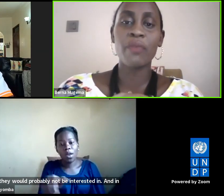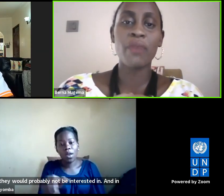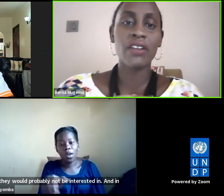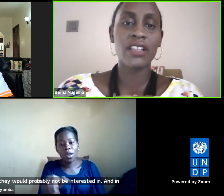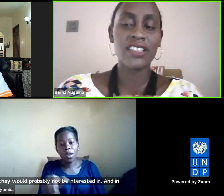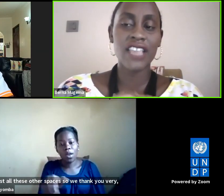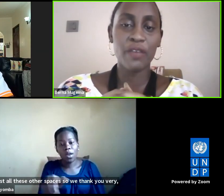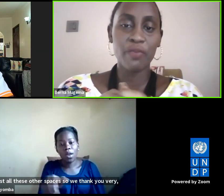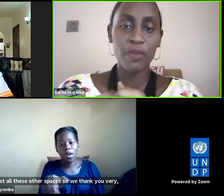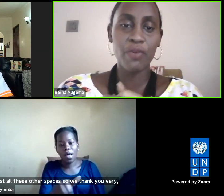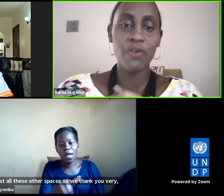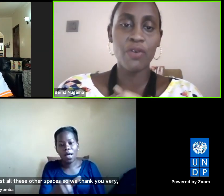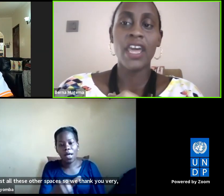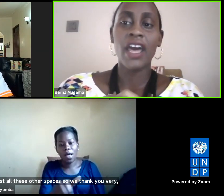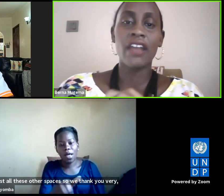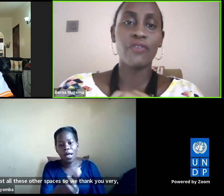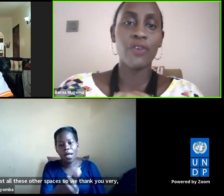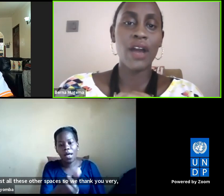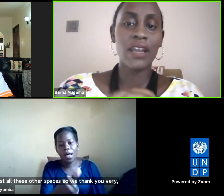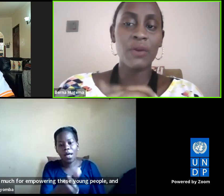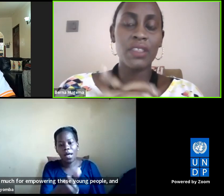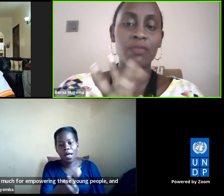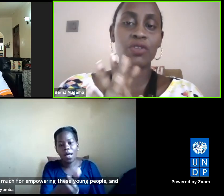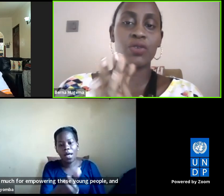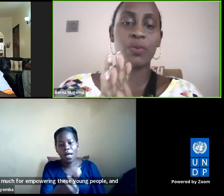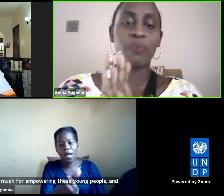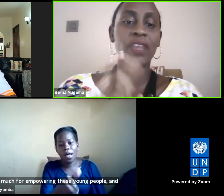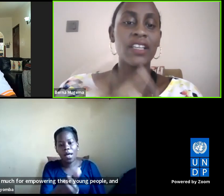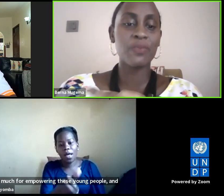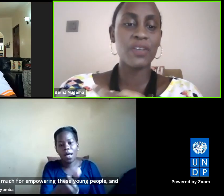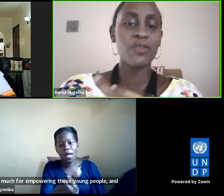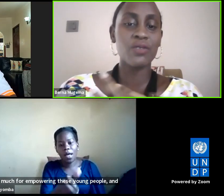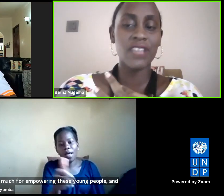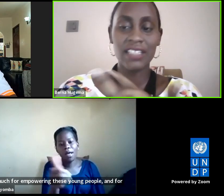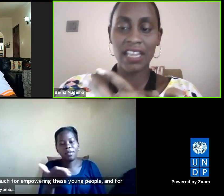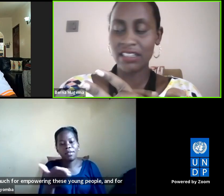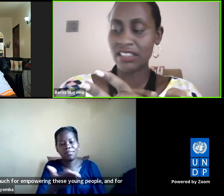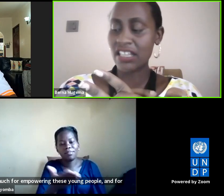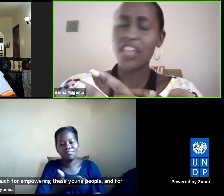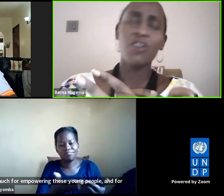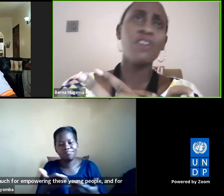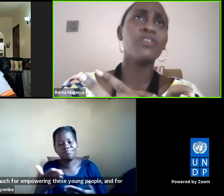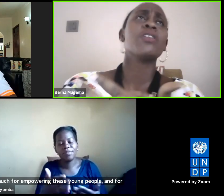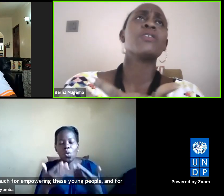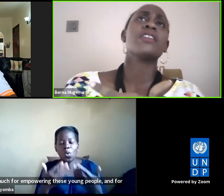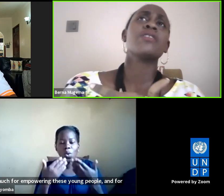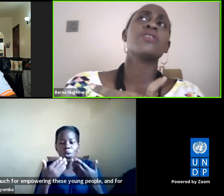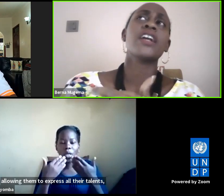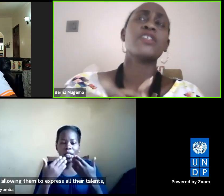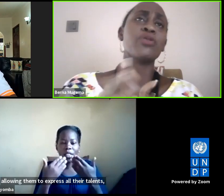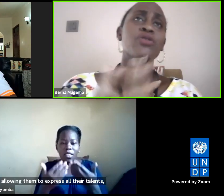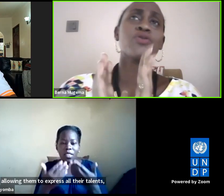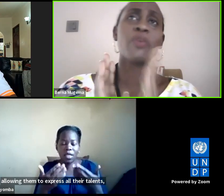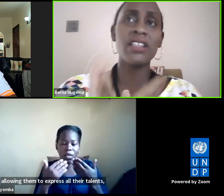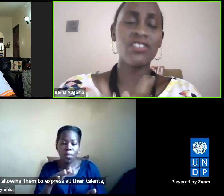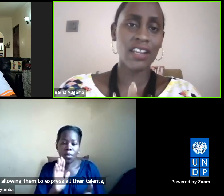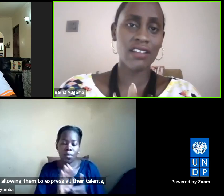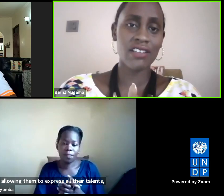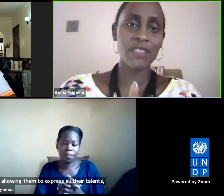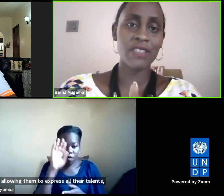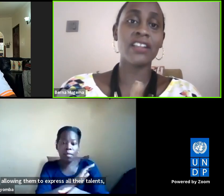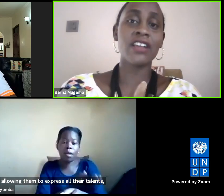for empowering these young people and for allowing them to express all their talents. COVID, without a doubt, has brought so